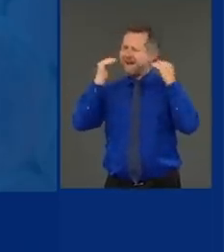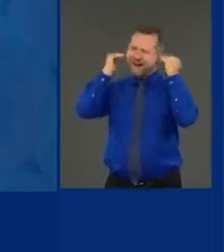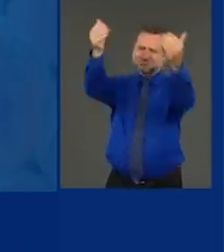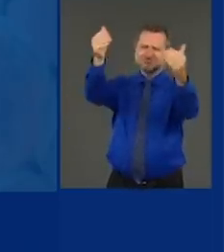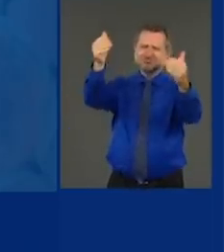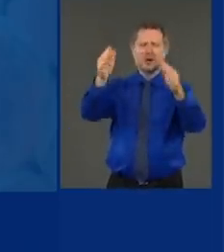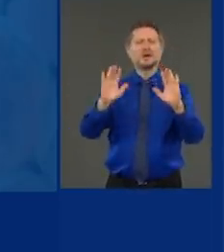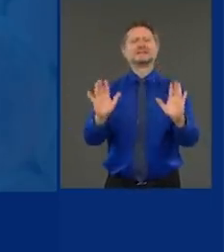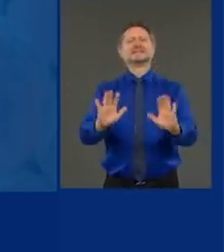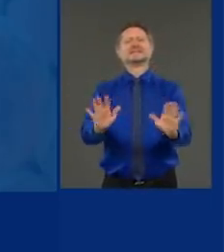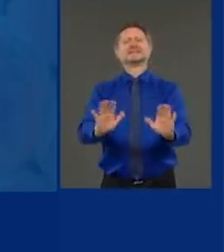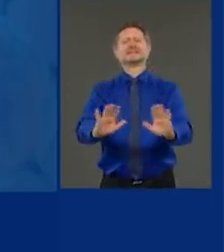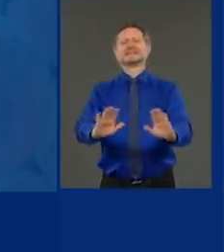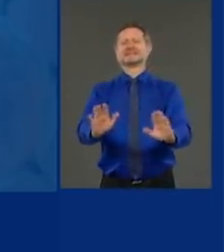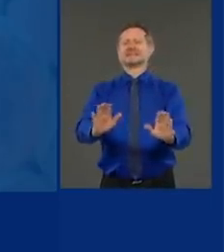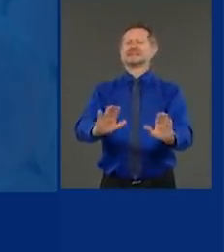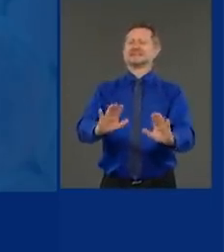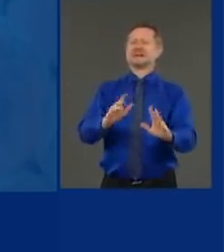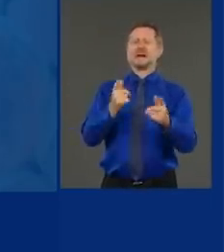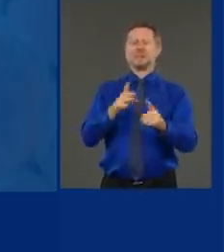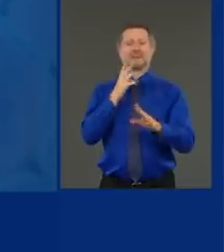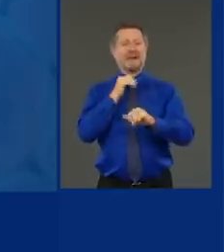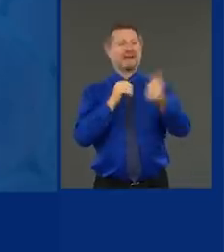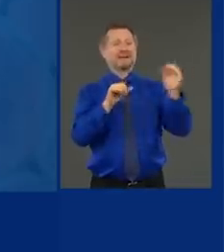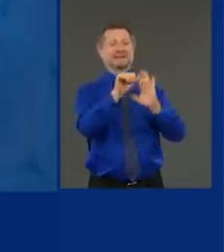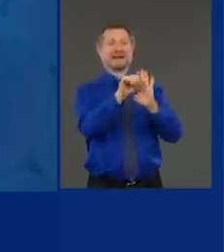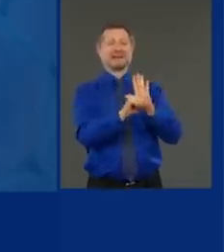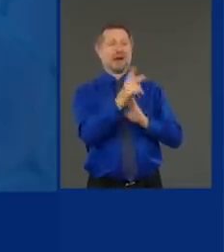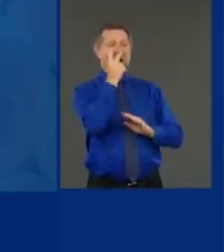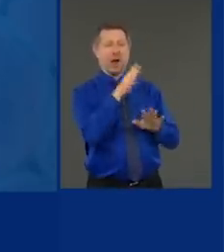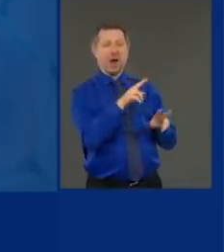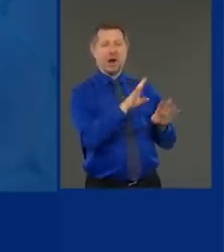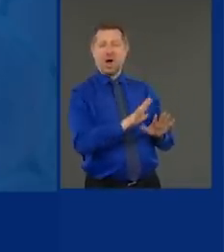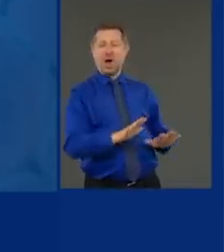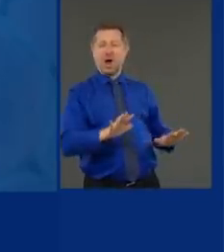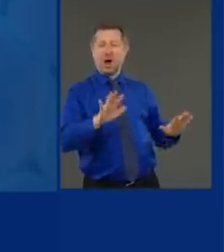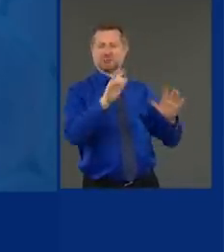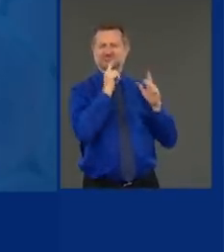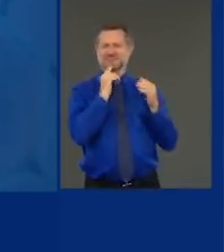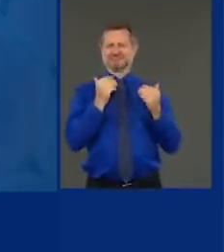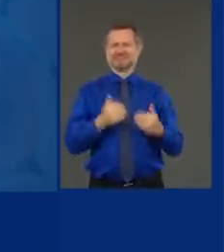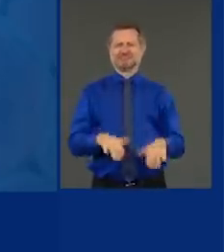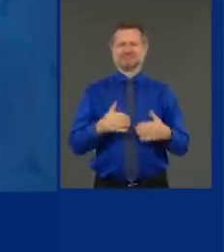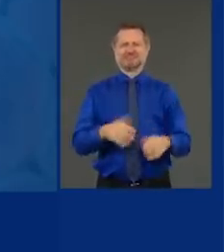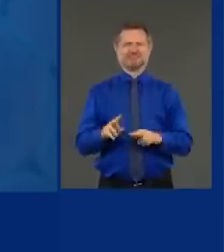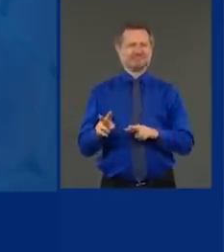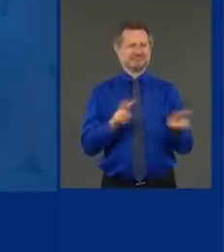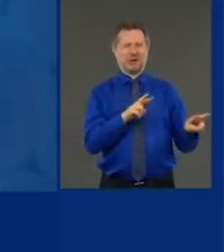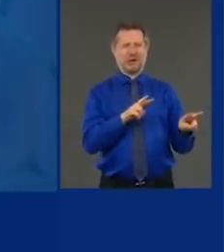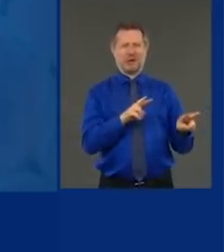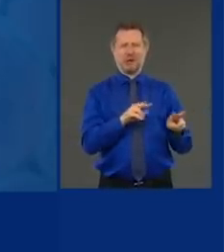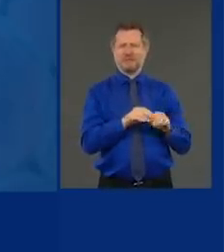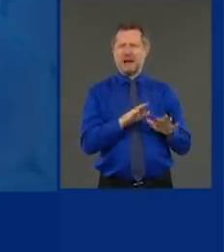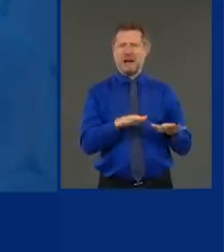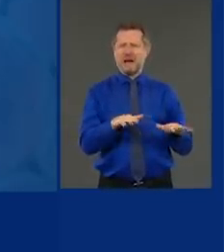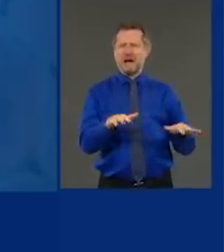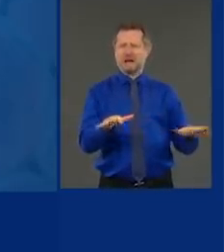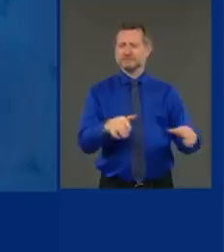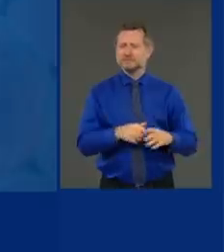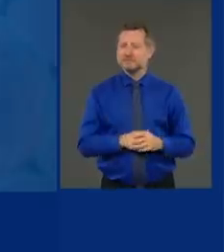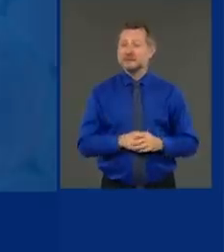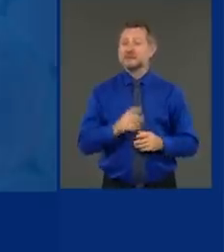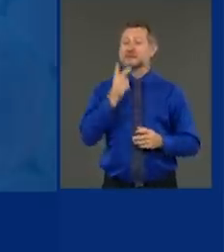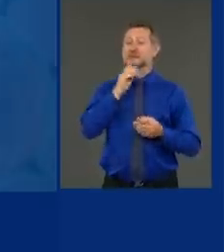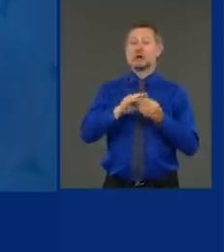why. Look at what's going on across the country. Look at those increases. Look at what